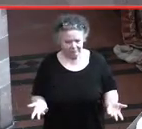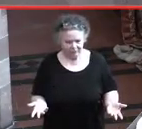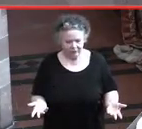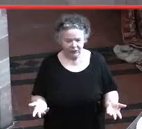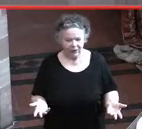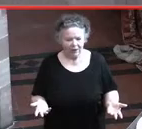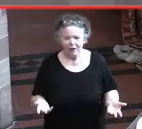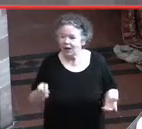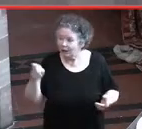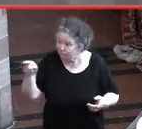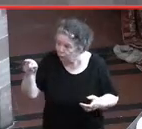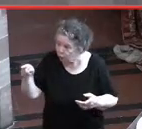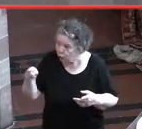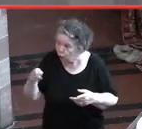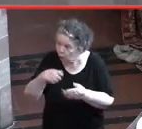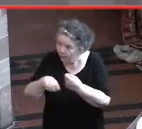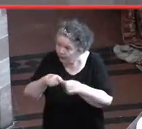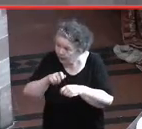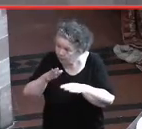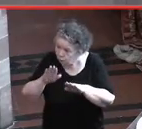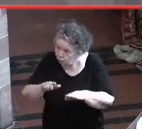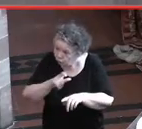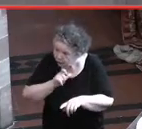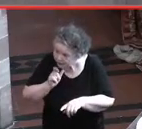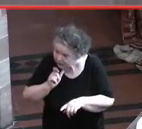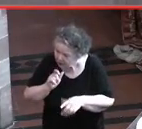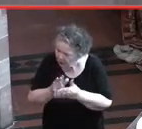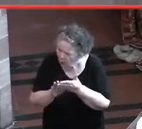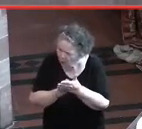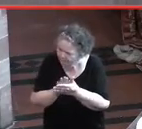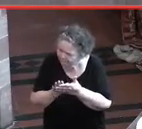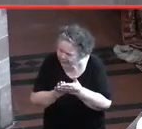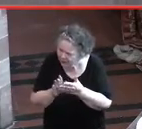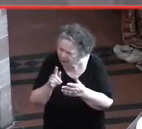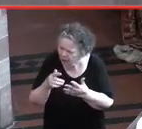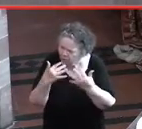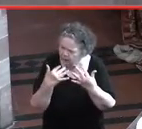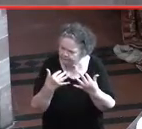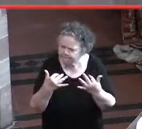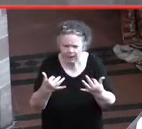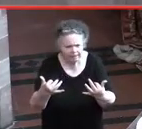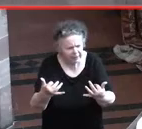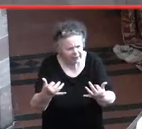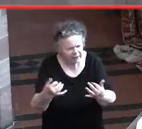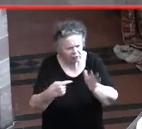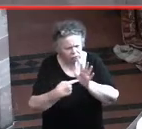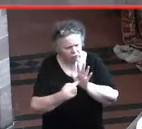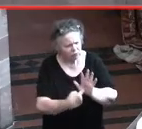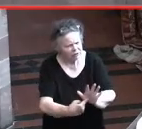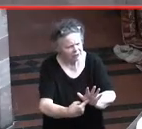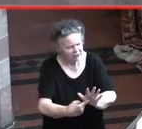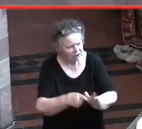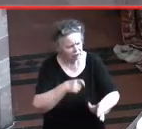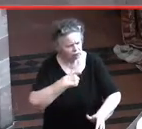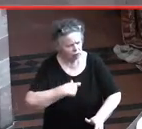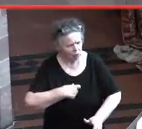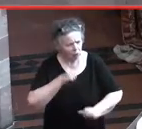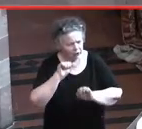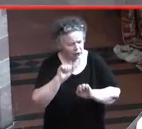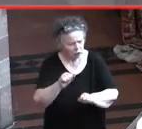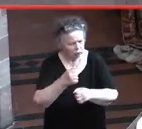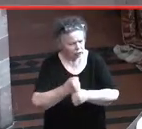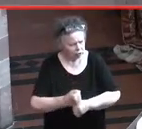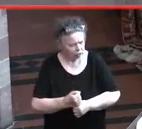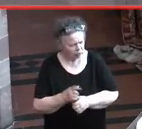And for the ordinance, what is it going to mean to take a public representative role in your